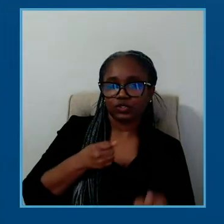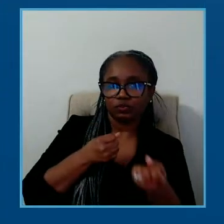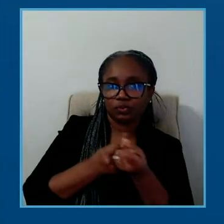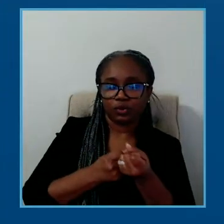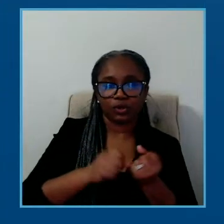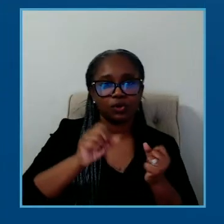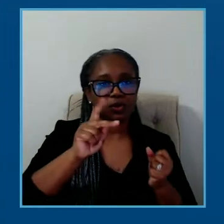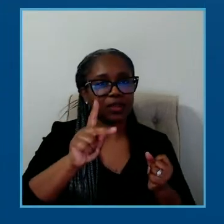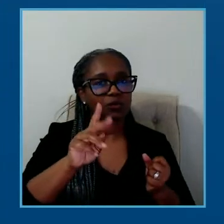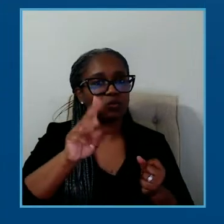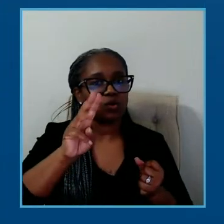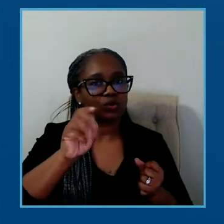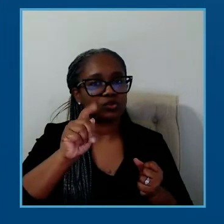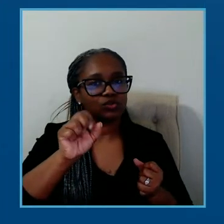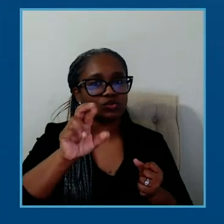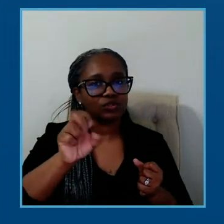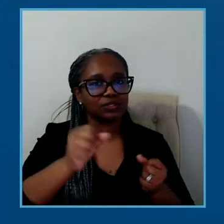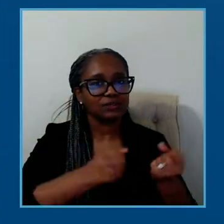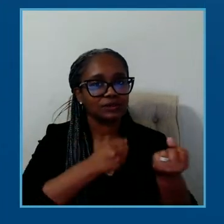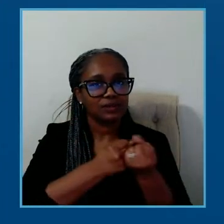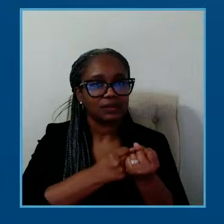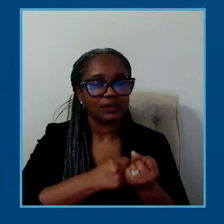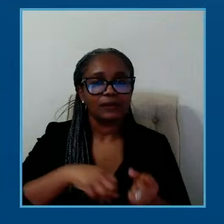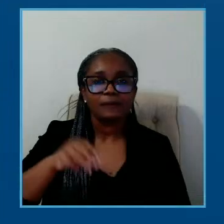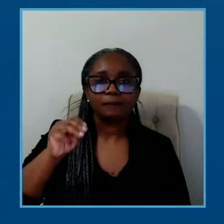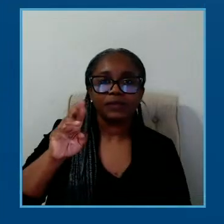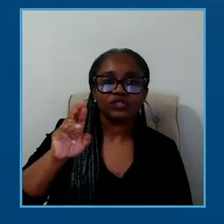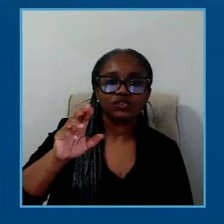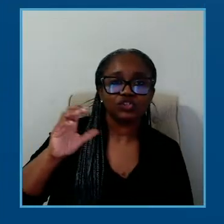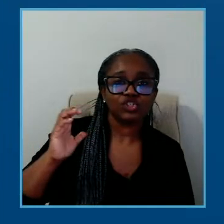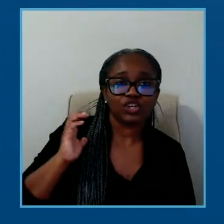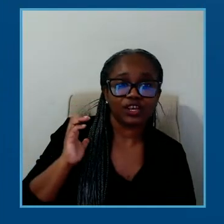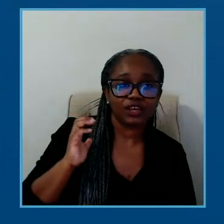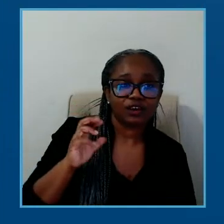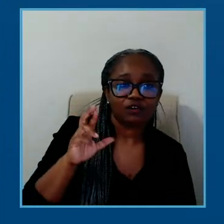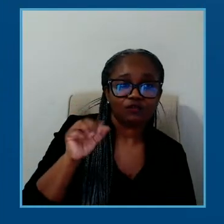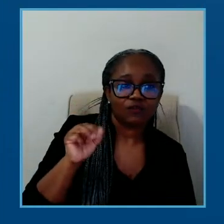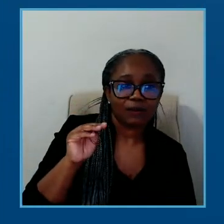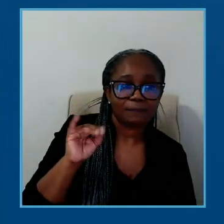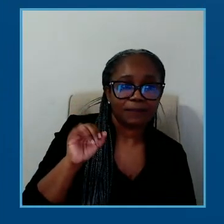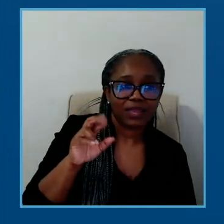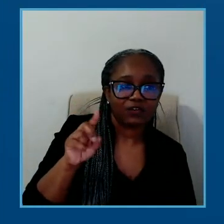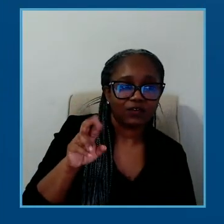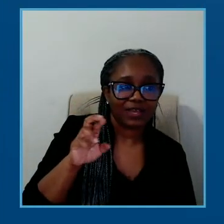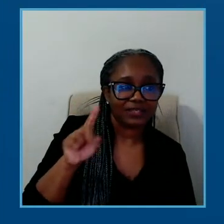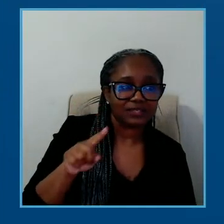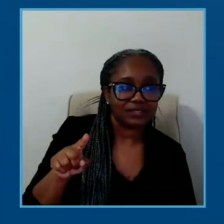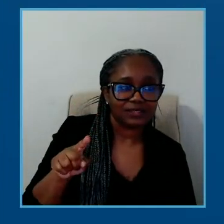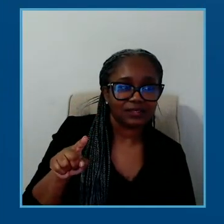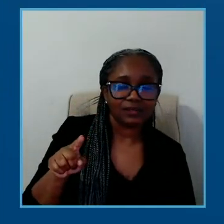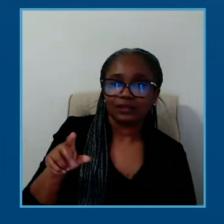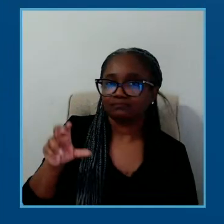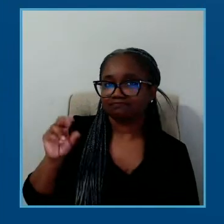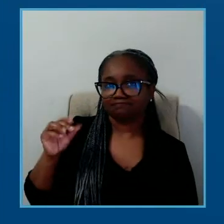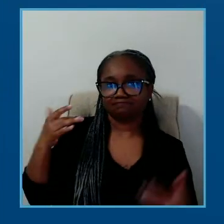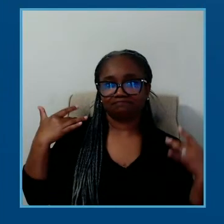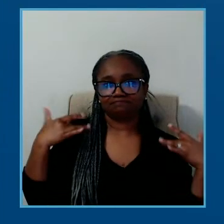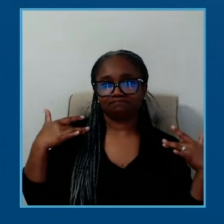aye. Mr. Chairman, Mr. Ramirez, do you care to vote this time? Not this time.